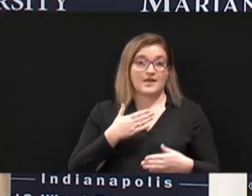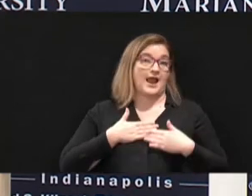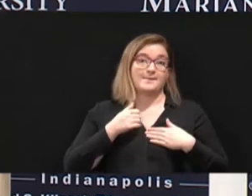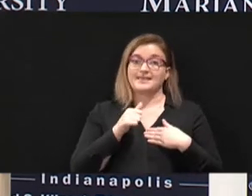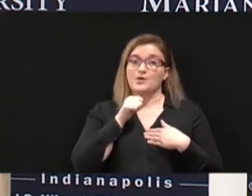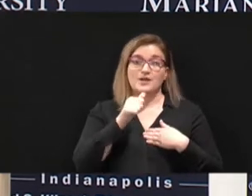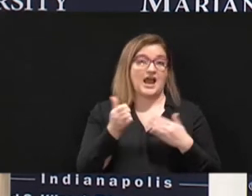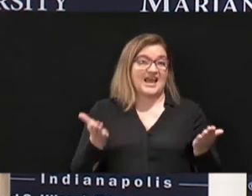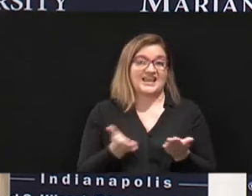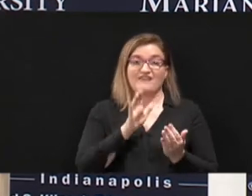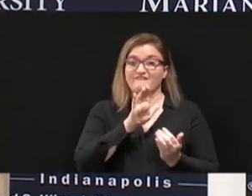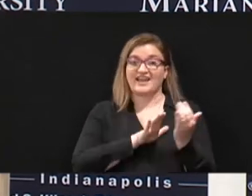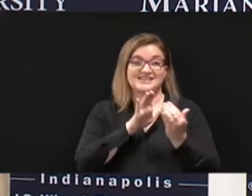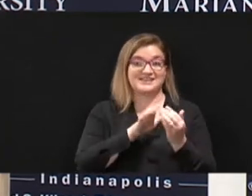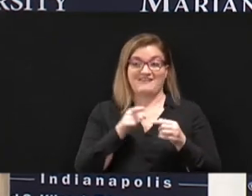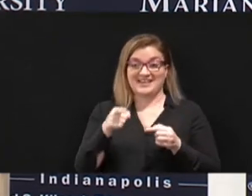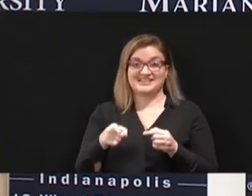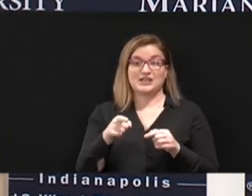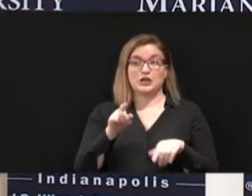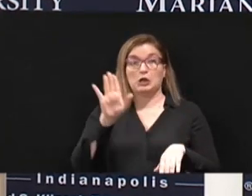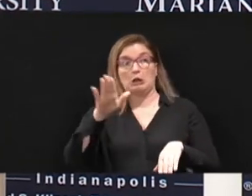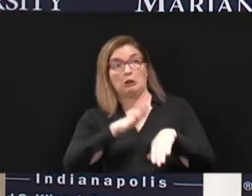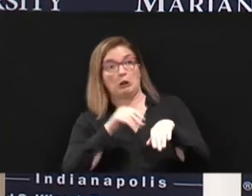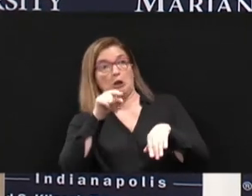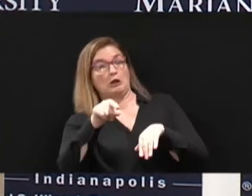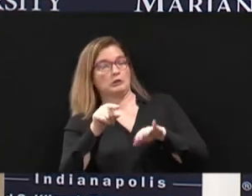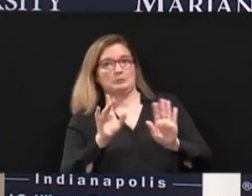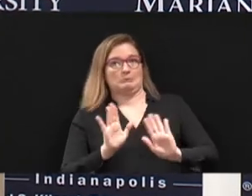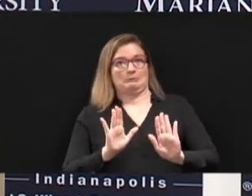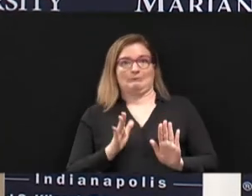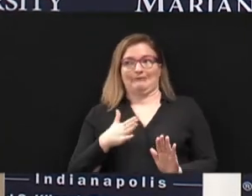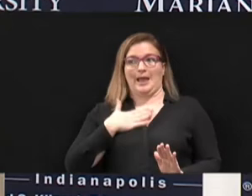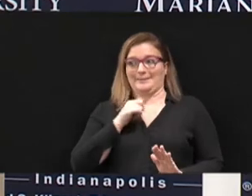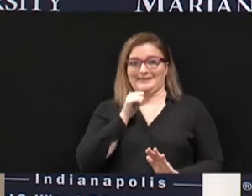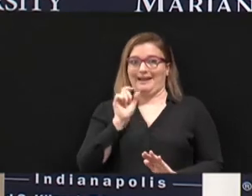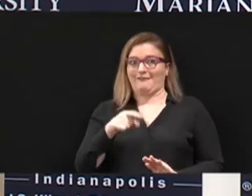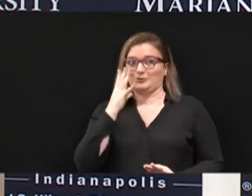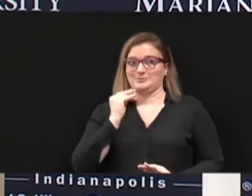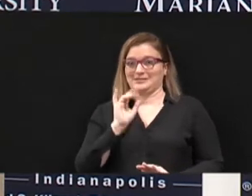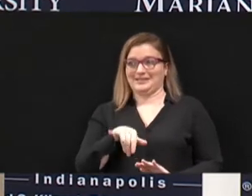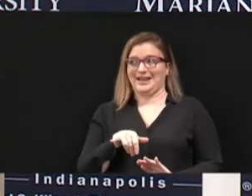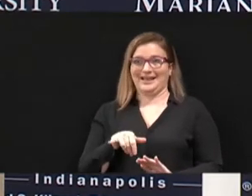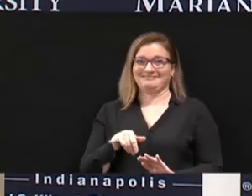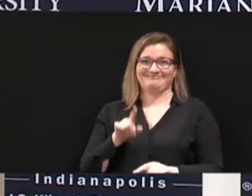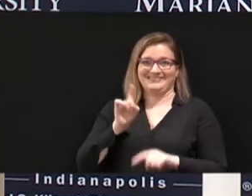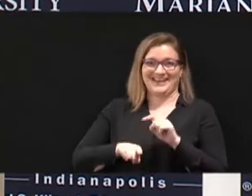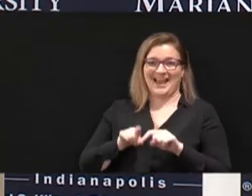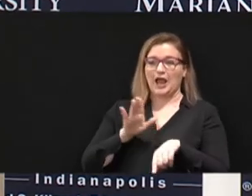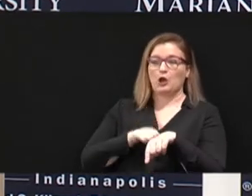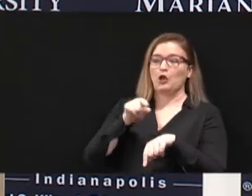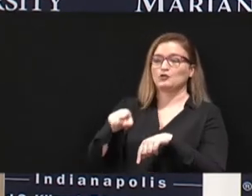chairs. So good job, I bet everybody. They were. Because there was no way I could call on you at home.